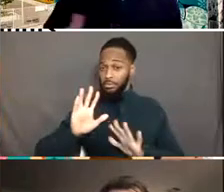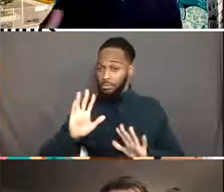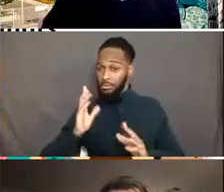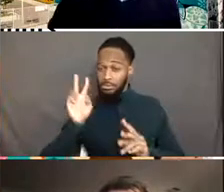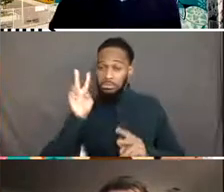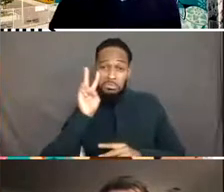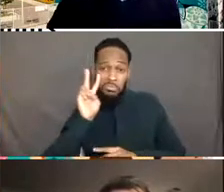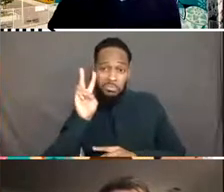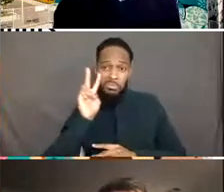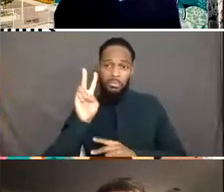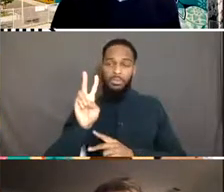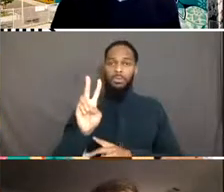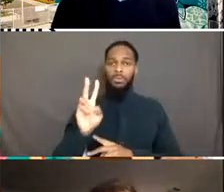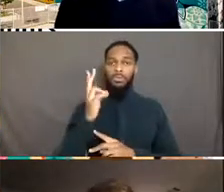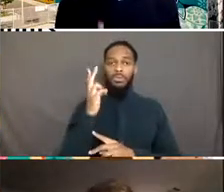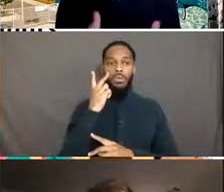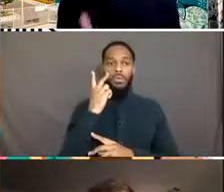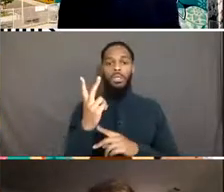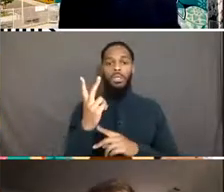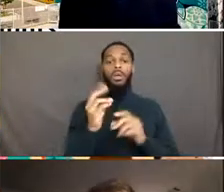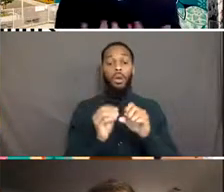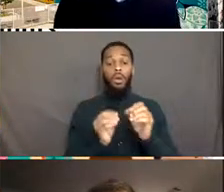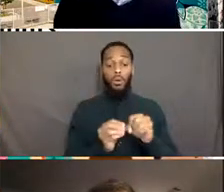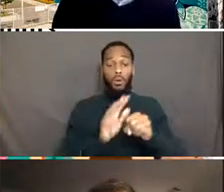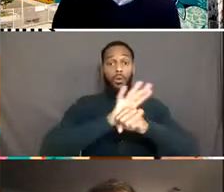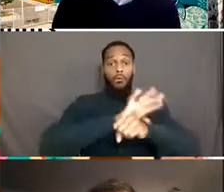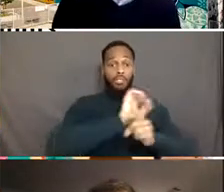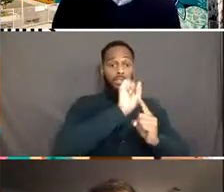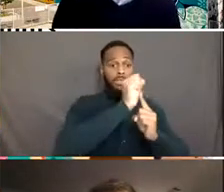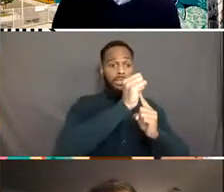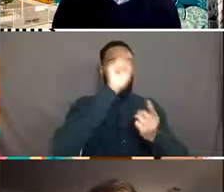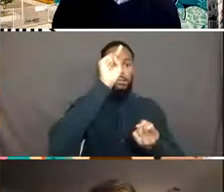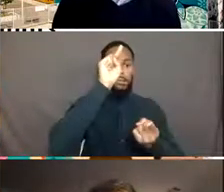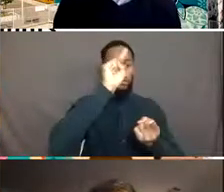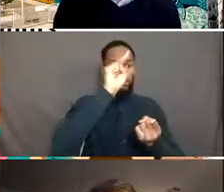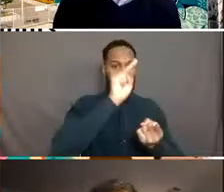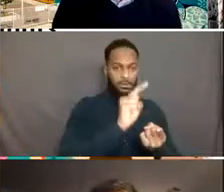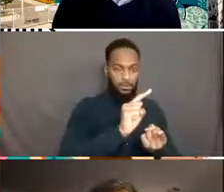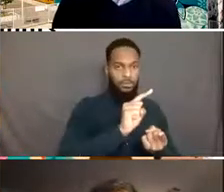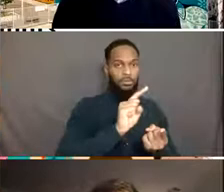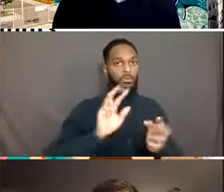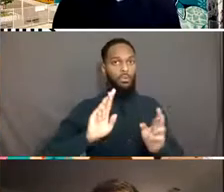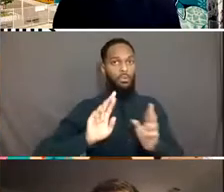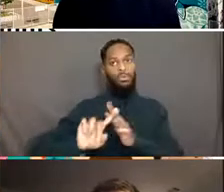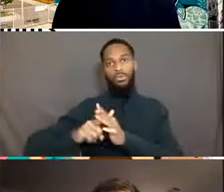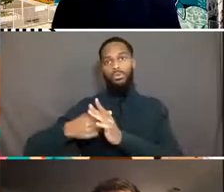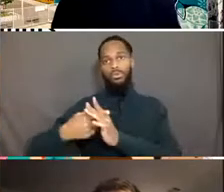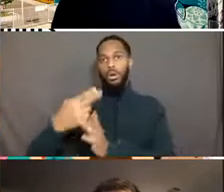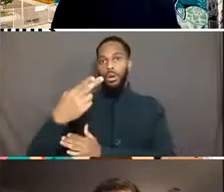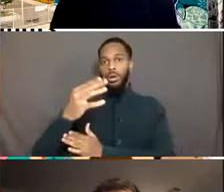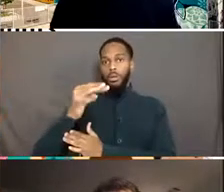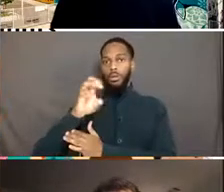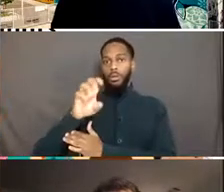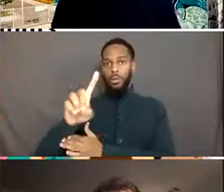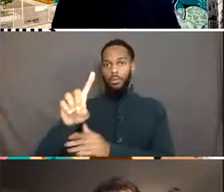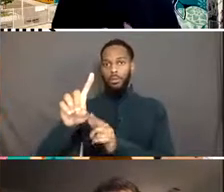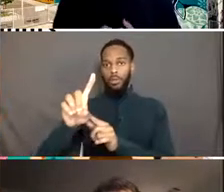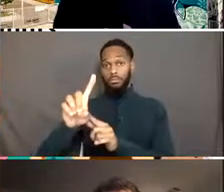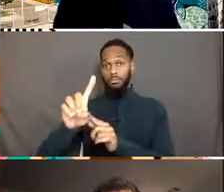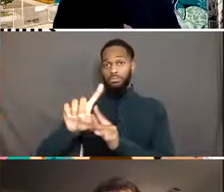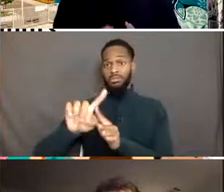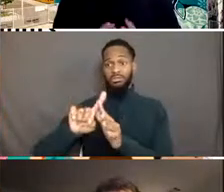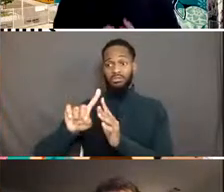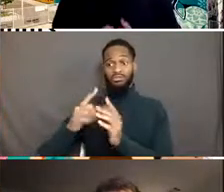as the levels of COVID move in the right direction, we're ready for that hybrid return. We've been preparing again since spring. I